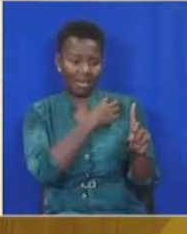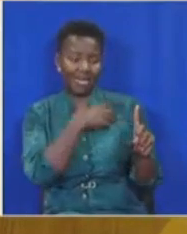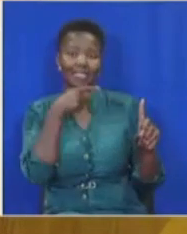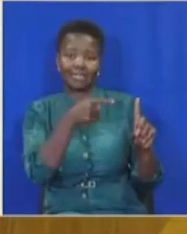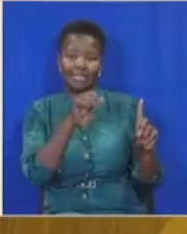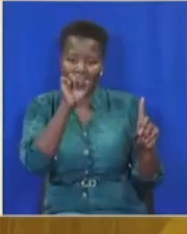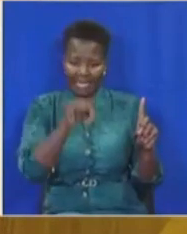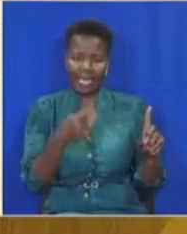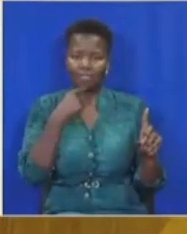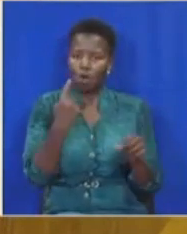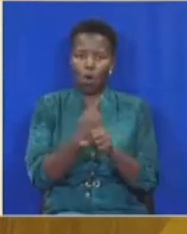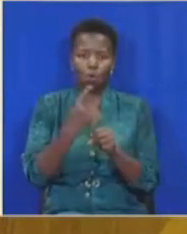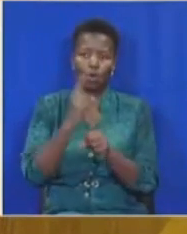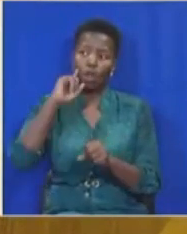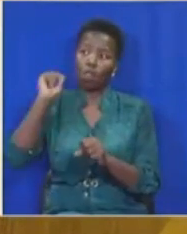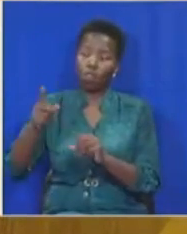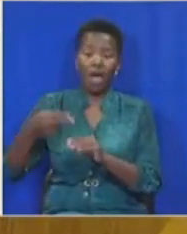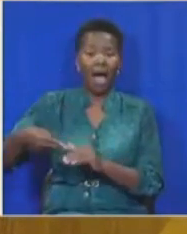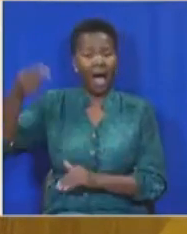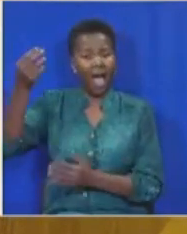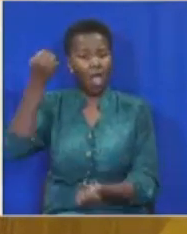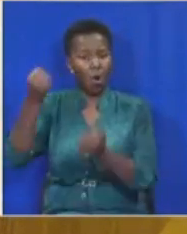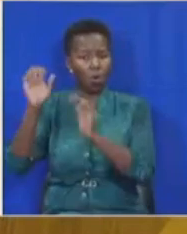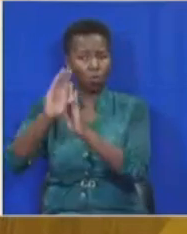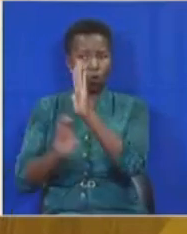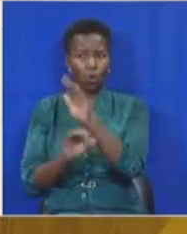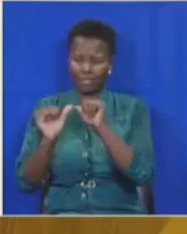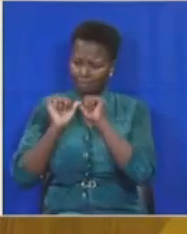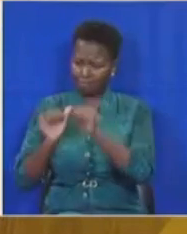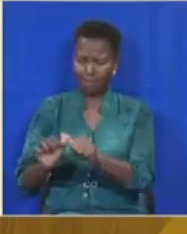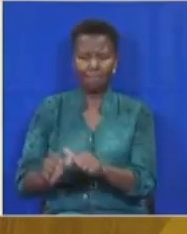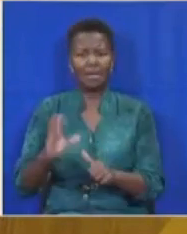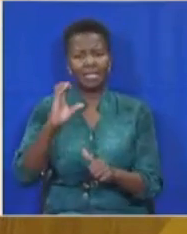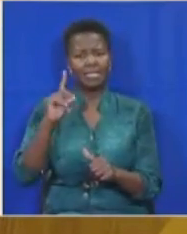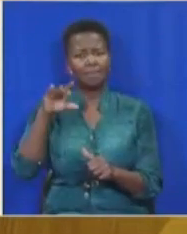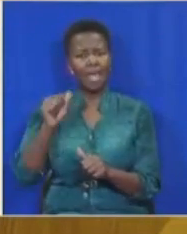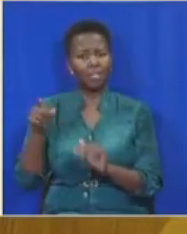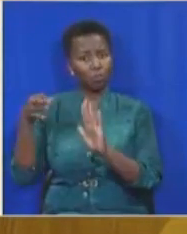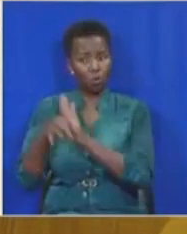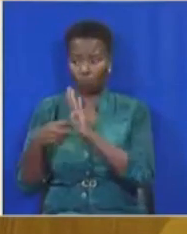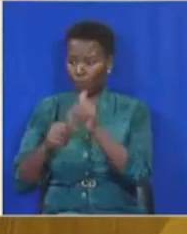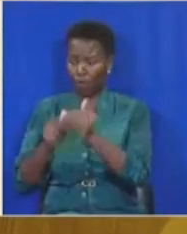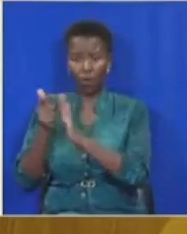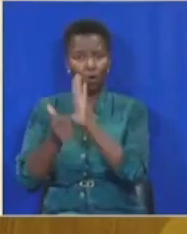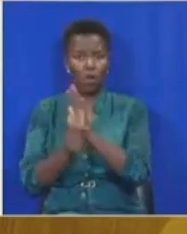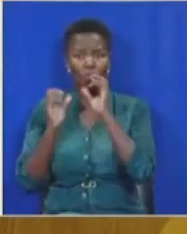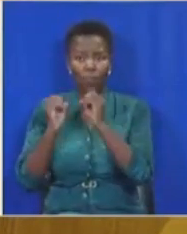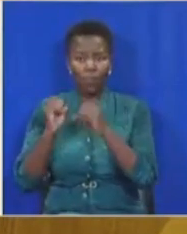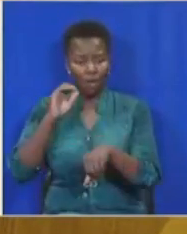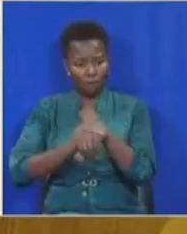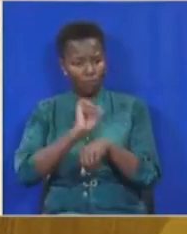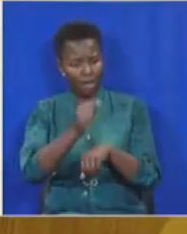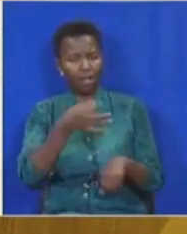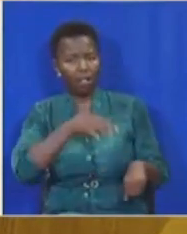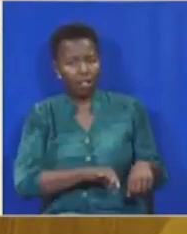be in contempt of the highest court in the land to keep a corrupt and illegal contracts that benefits their friends, their